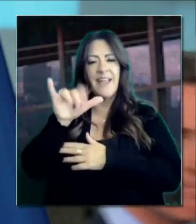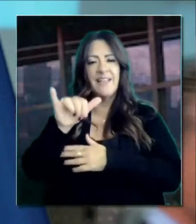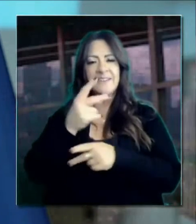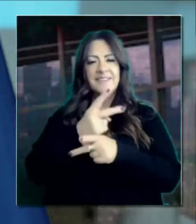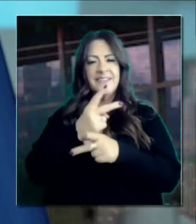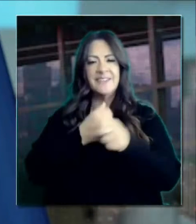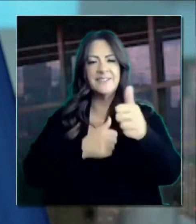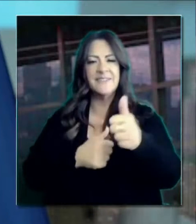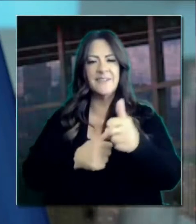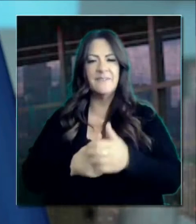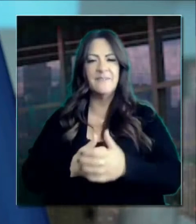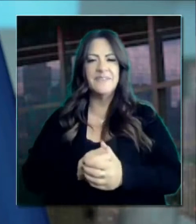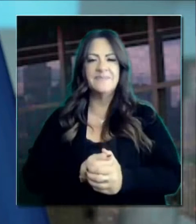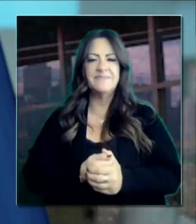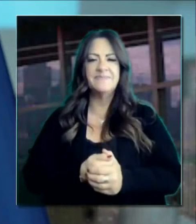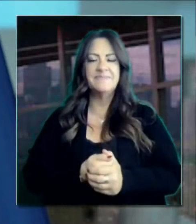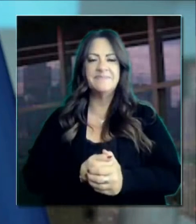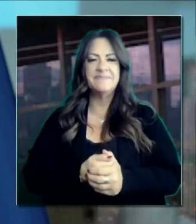everybody.